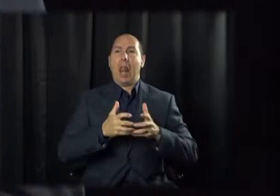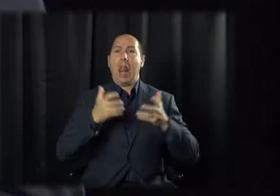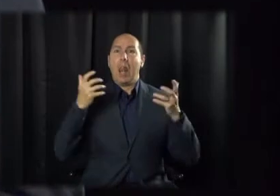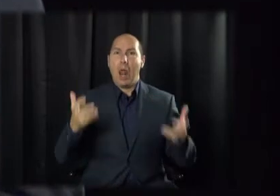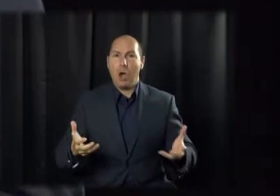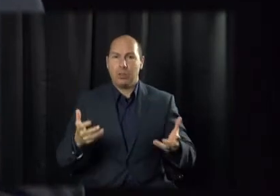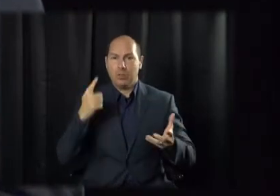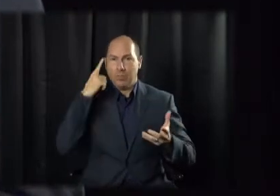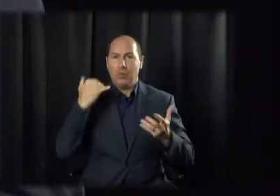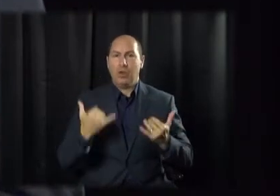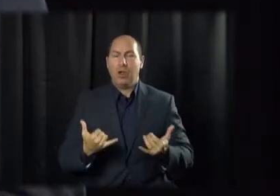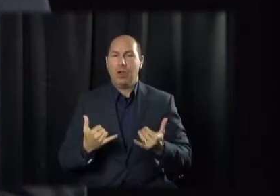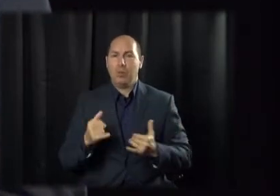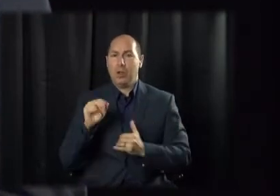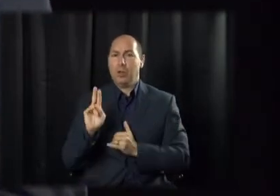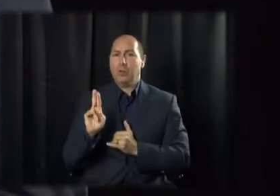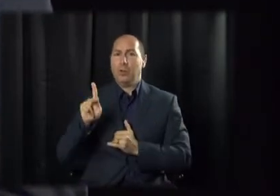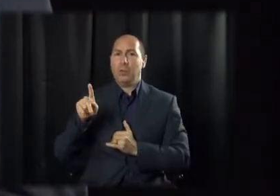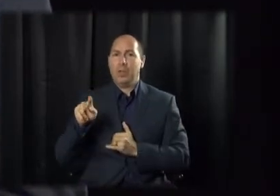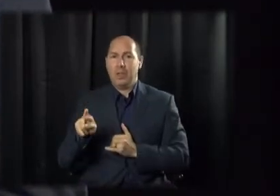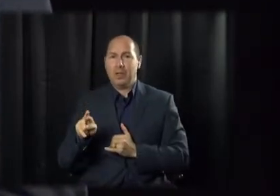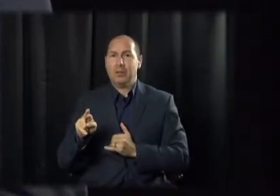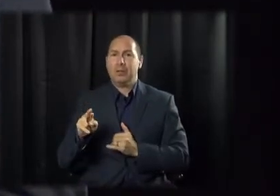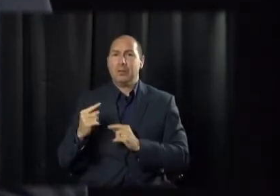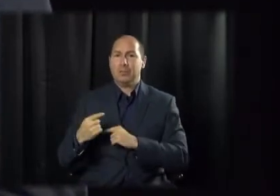that UPR has done.